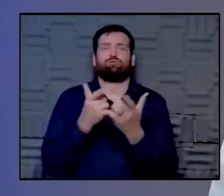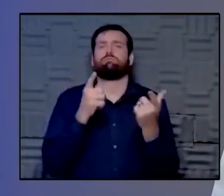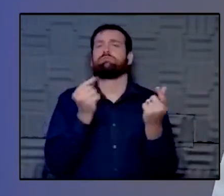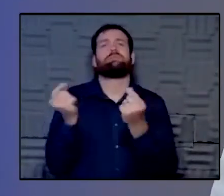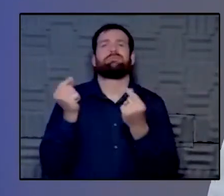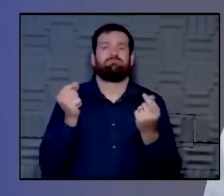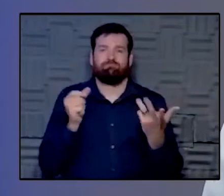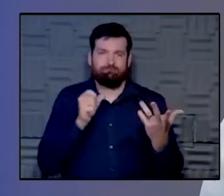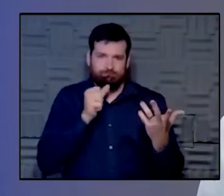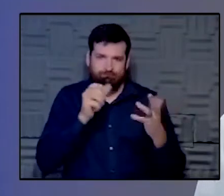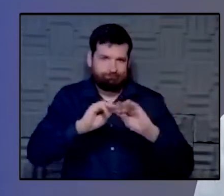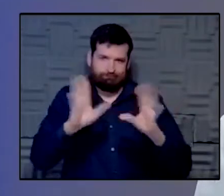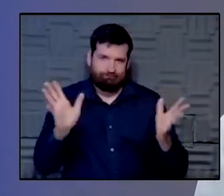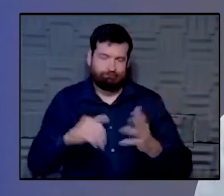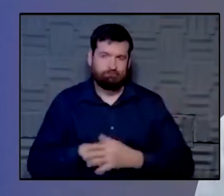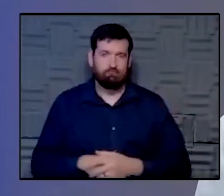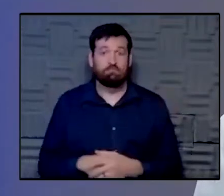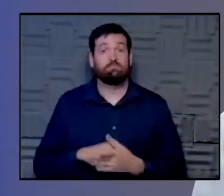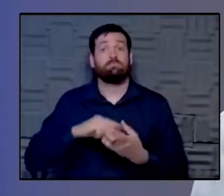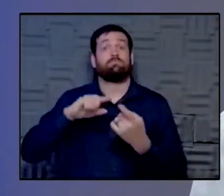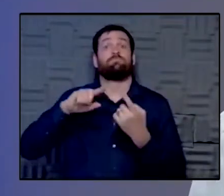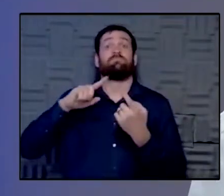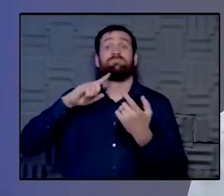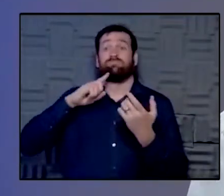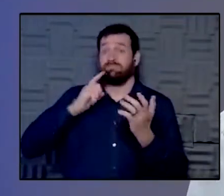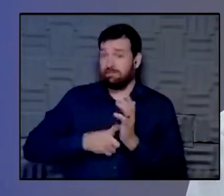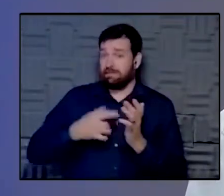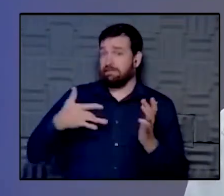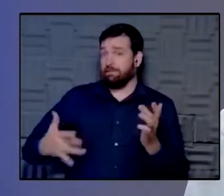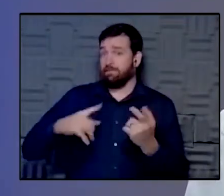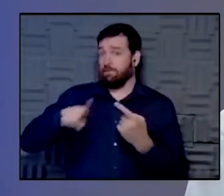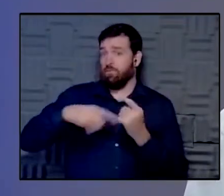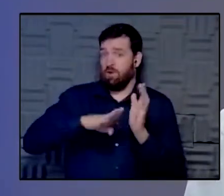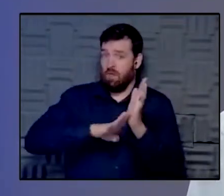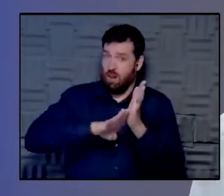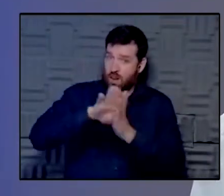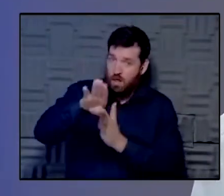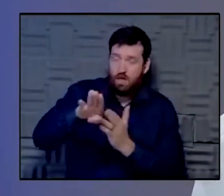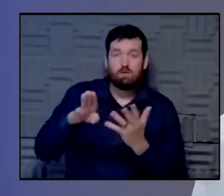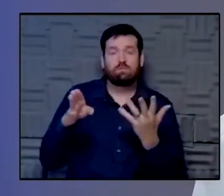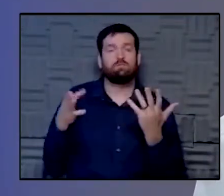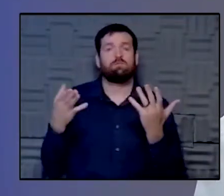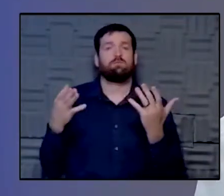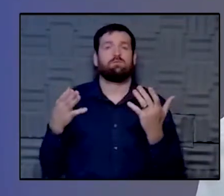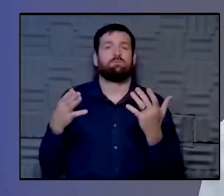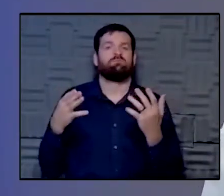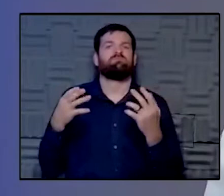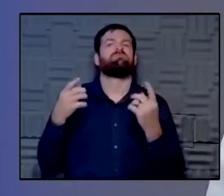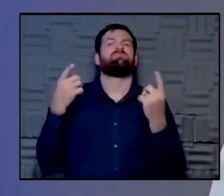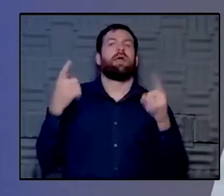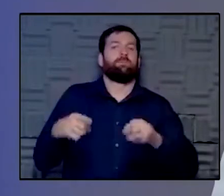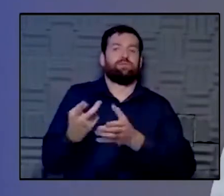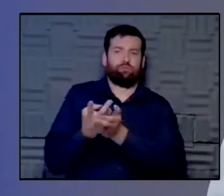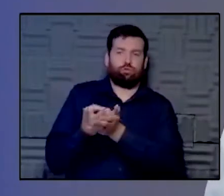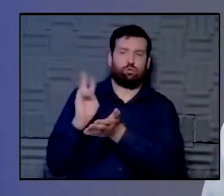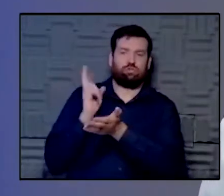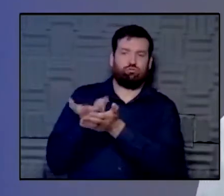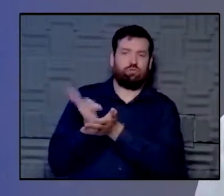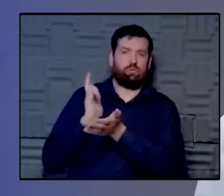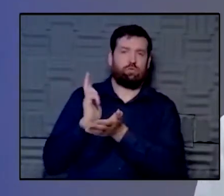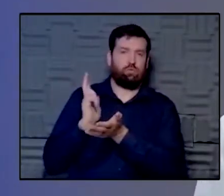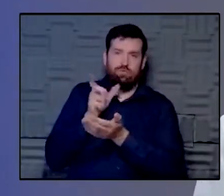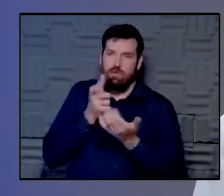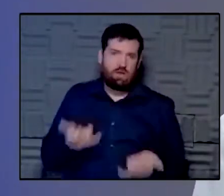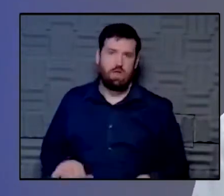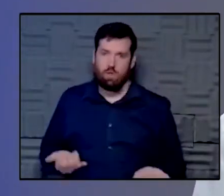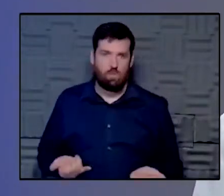really unclear. We know when we see surges, though, it's probably a function of what was going on 2 to 3 weeks ago.